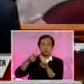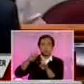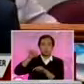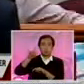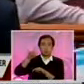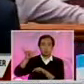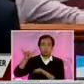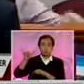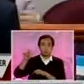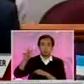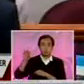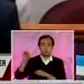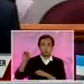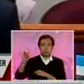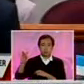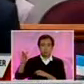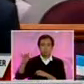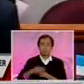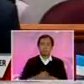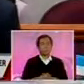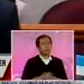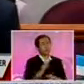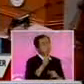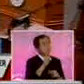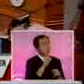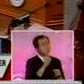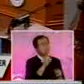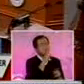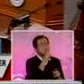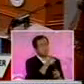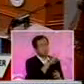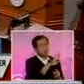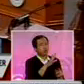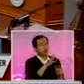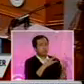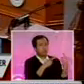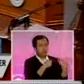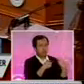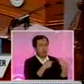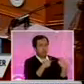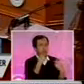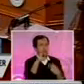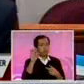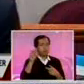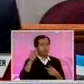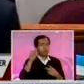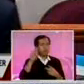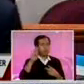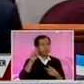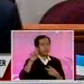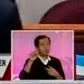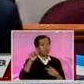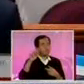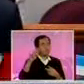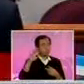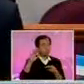July of 2008. And what exactly was your position at Port Bonifacio Development Corporation? I was designated as a